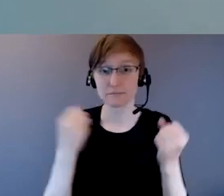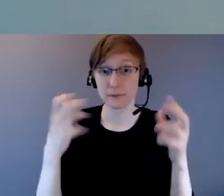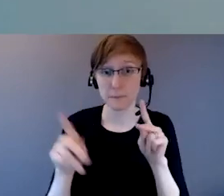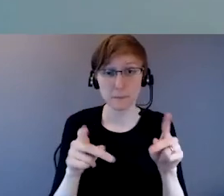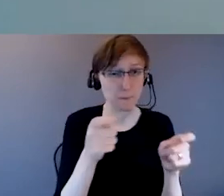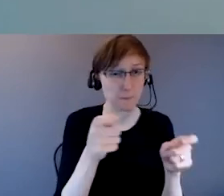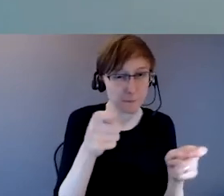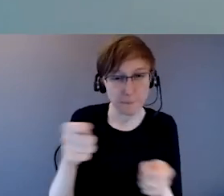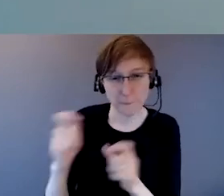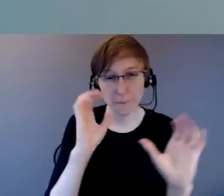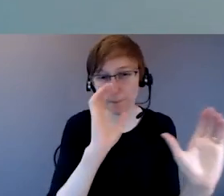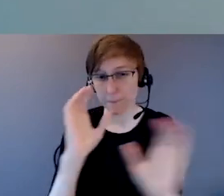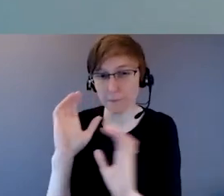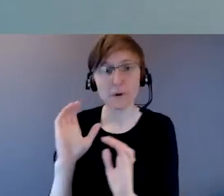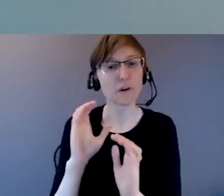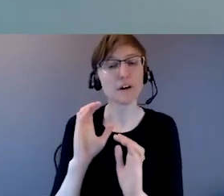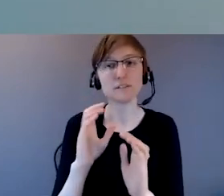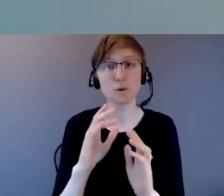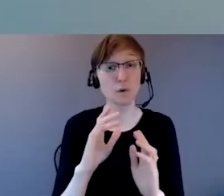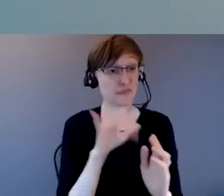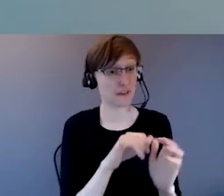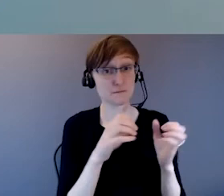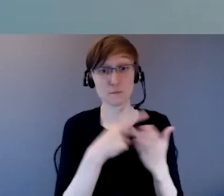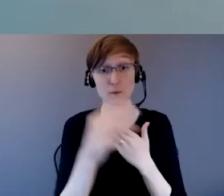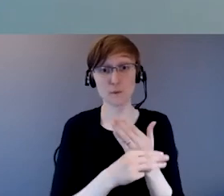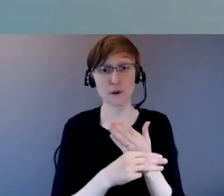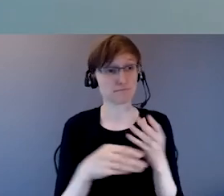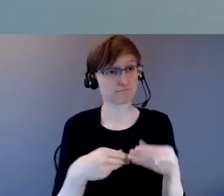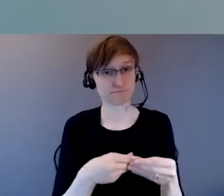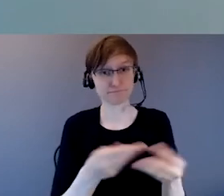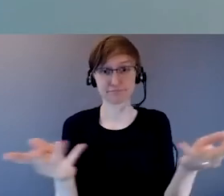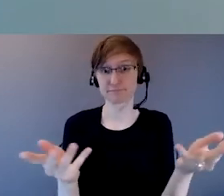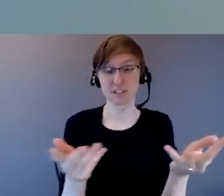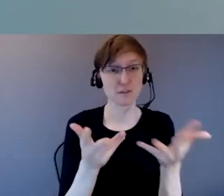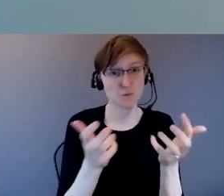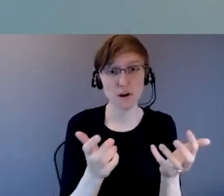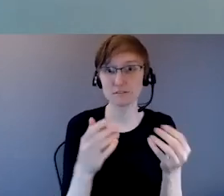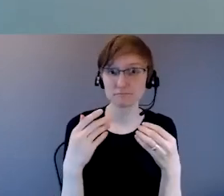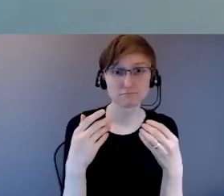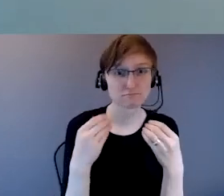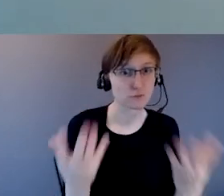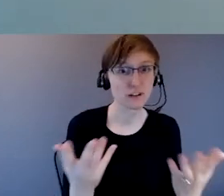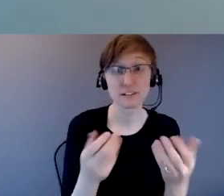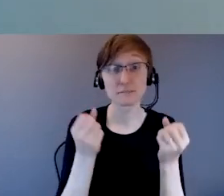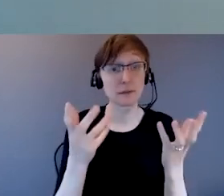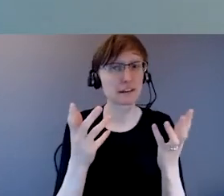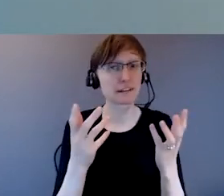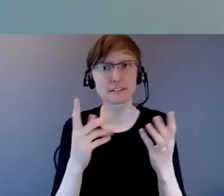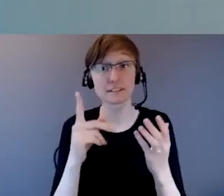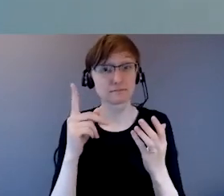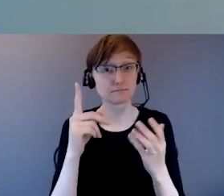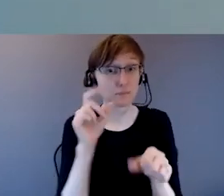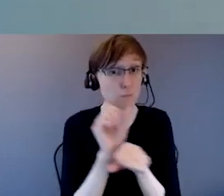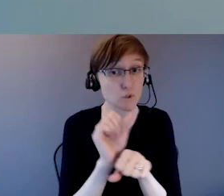distribute this opportunity or this program to offer to many service providers who have clients, many service providers who are